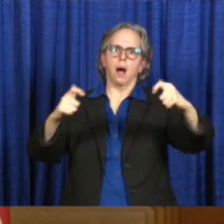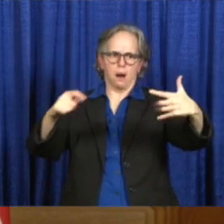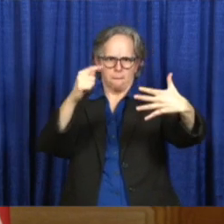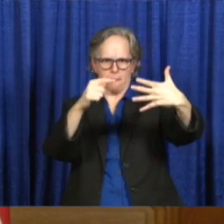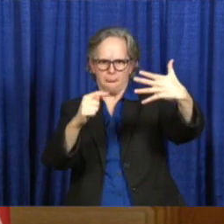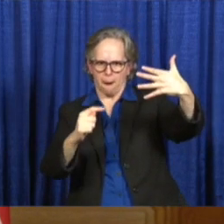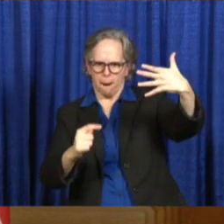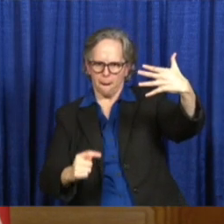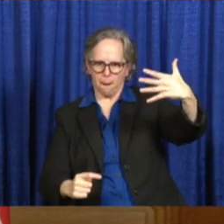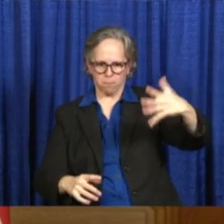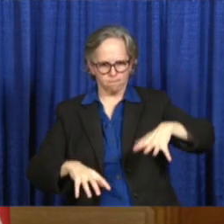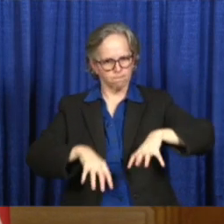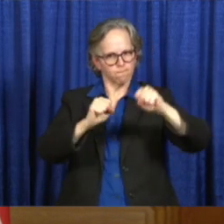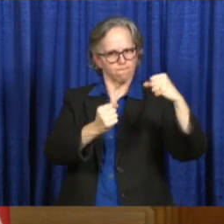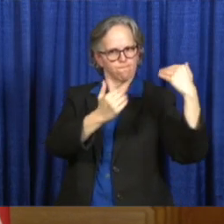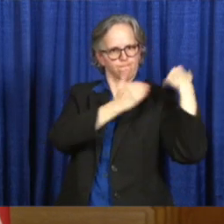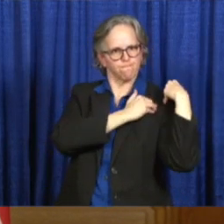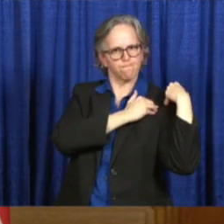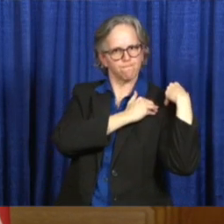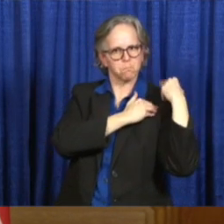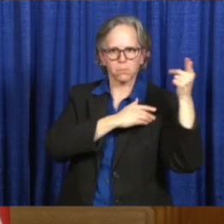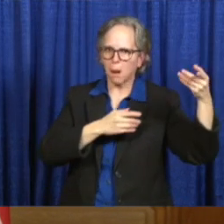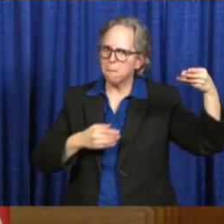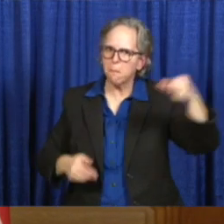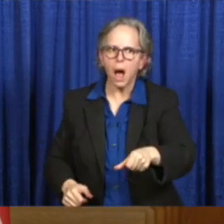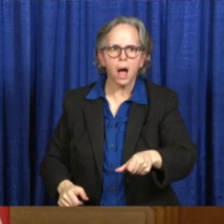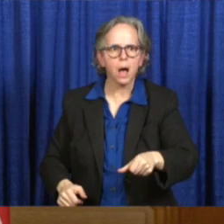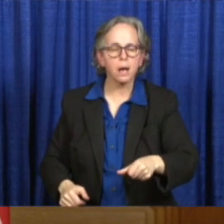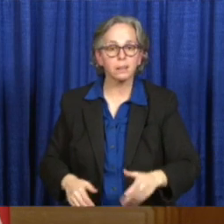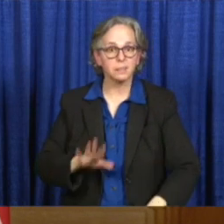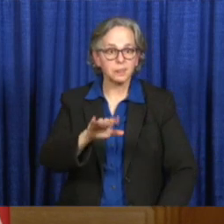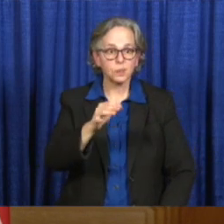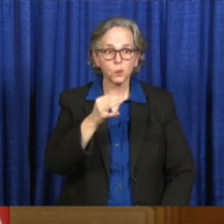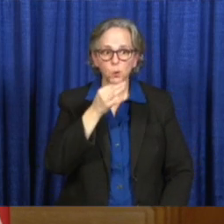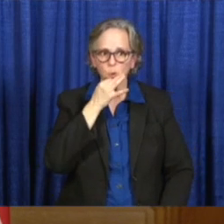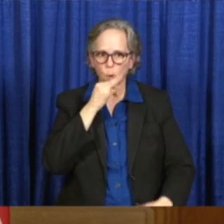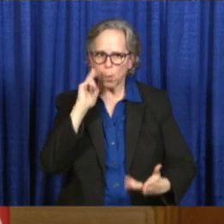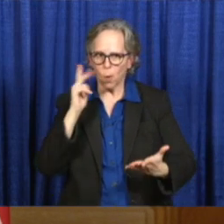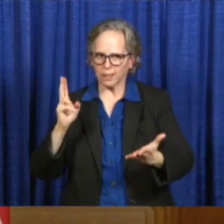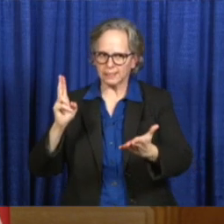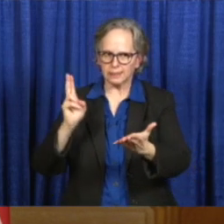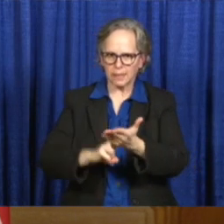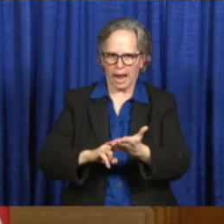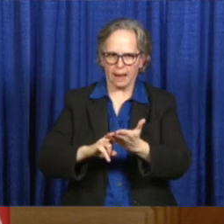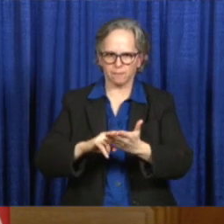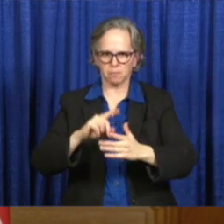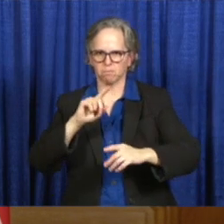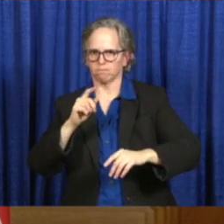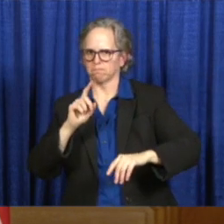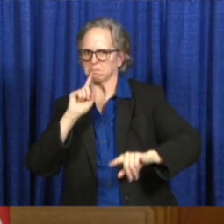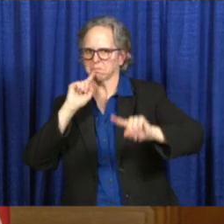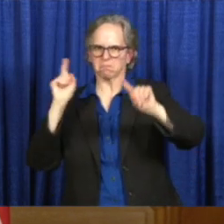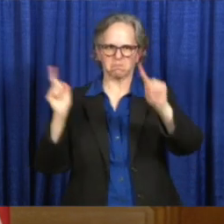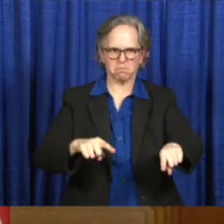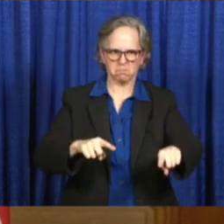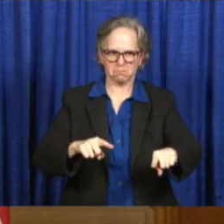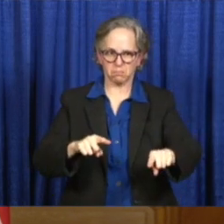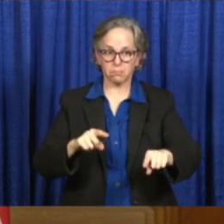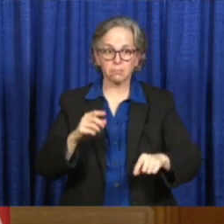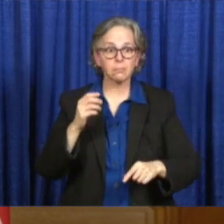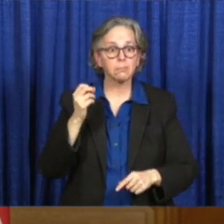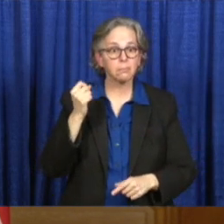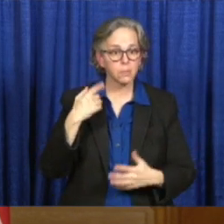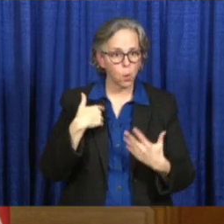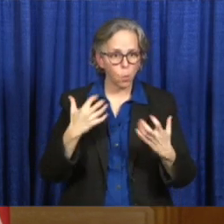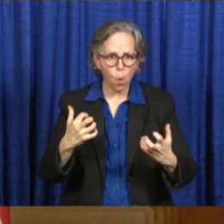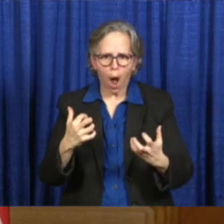In just a moment, I will be signing an executive order that seeks to provide some assistance for our small businessmen